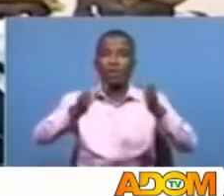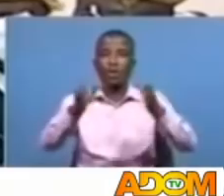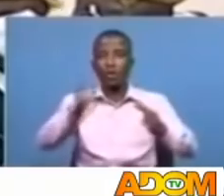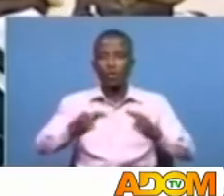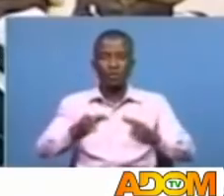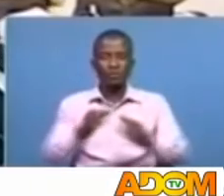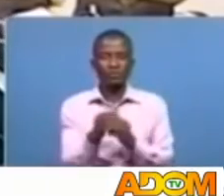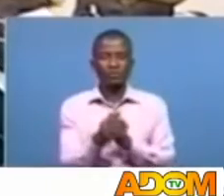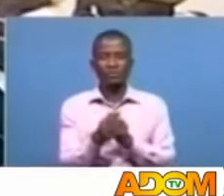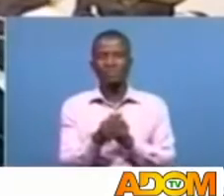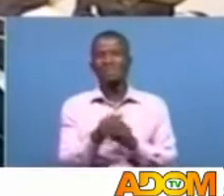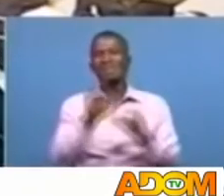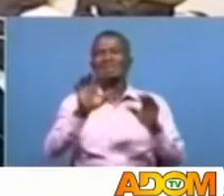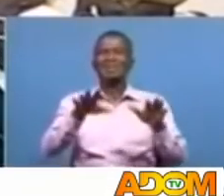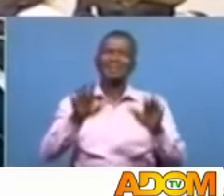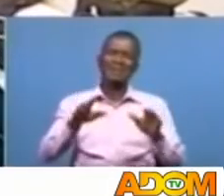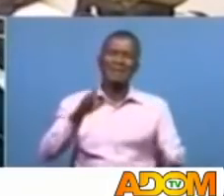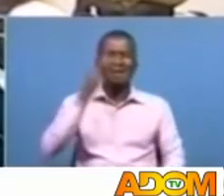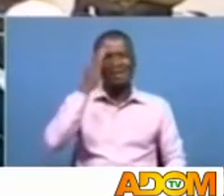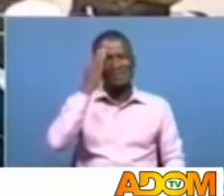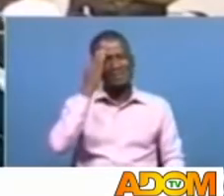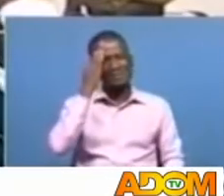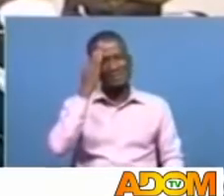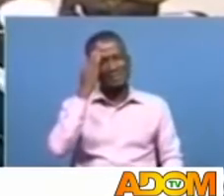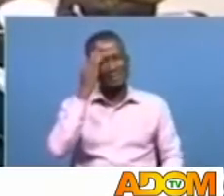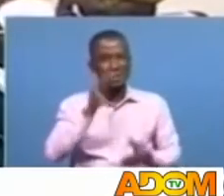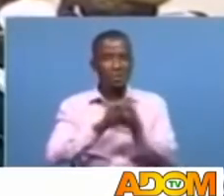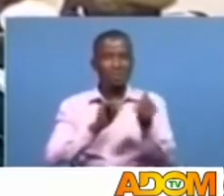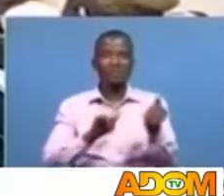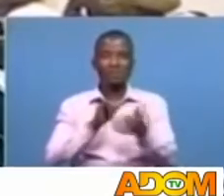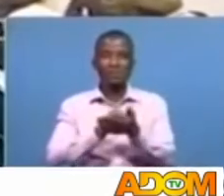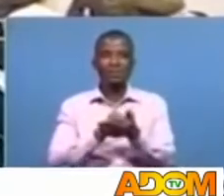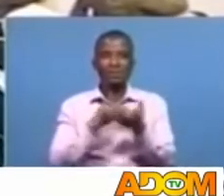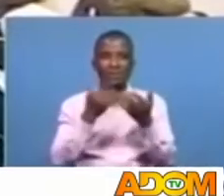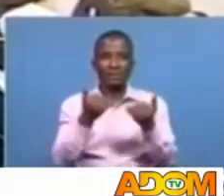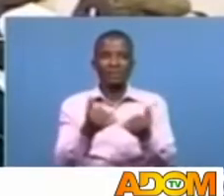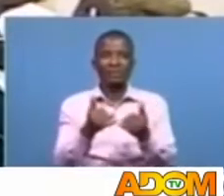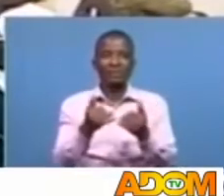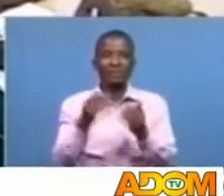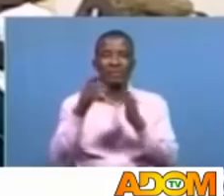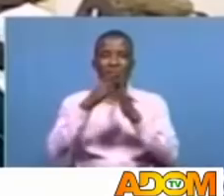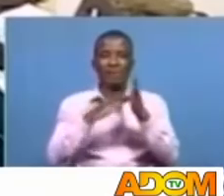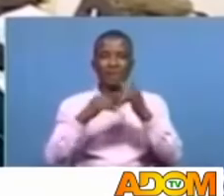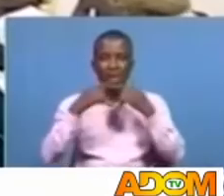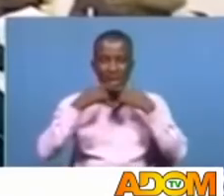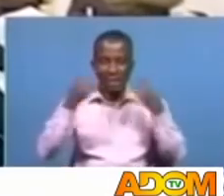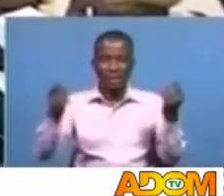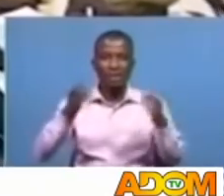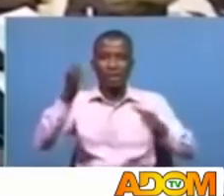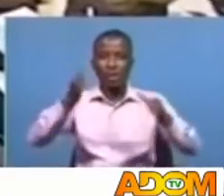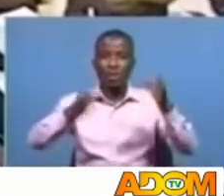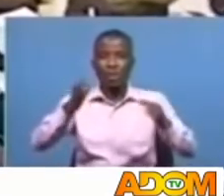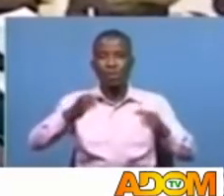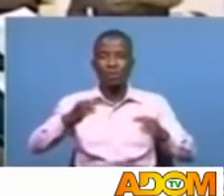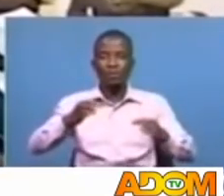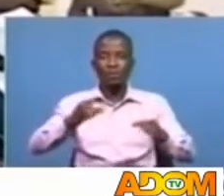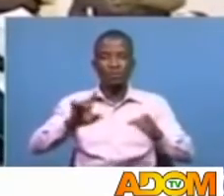Lord, I believe that this is the crux, this is the ruling that the court